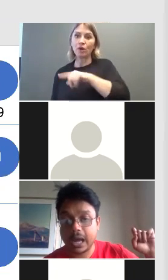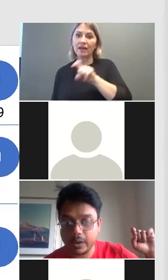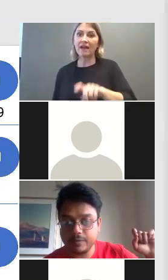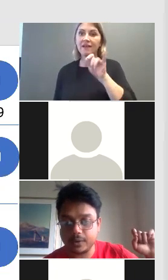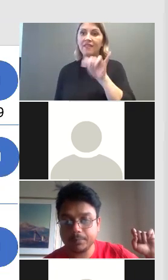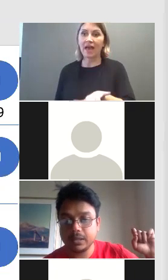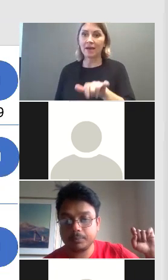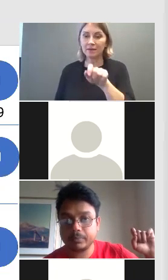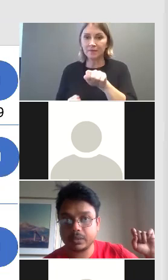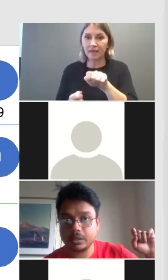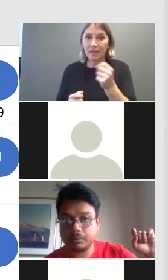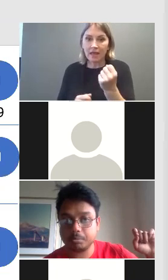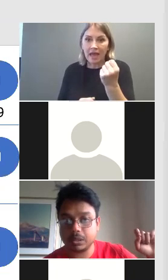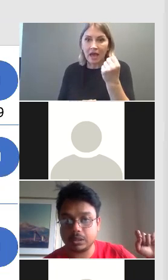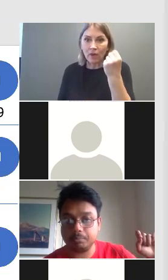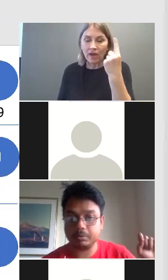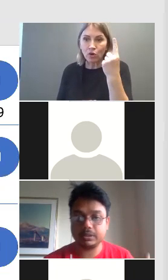ordering. However,